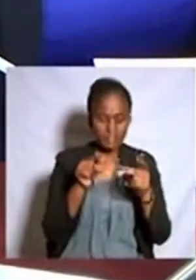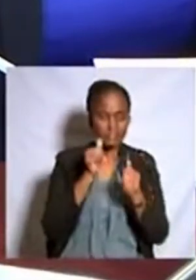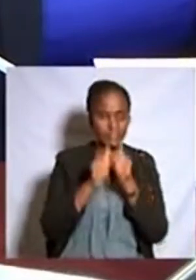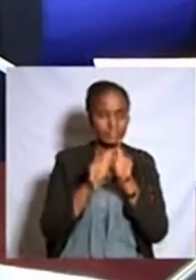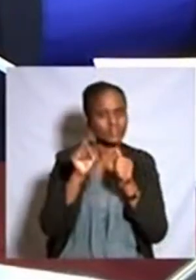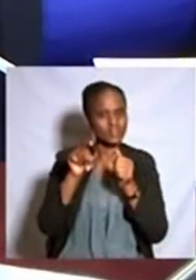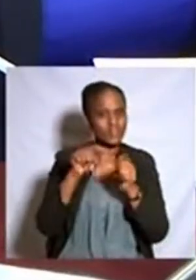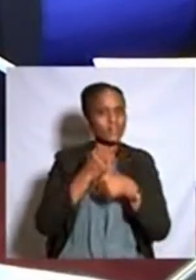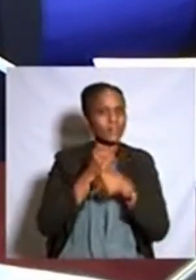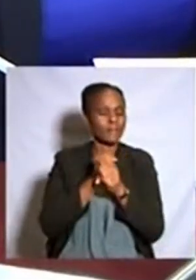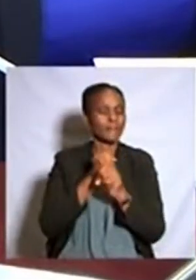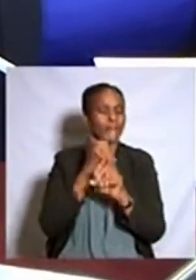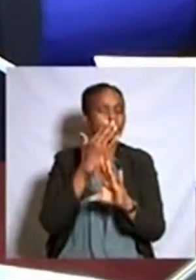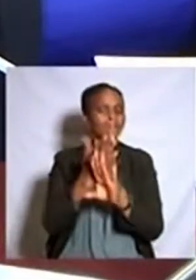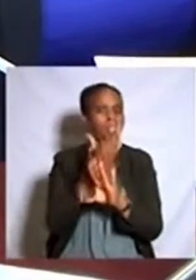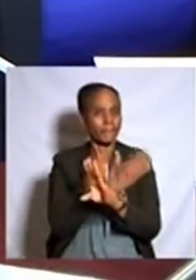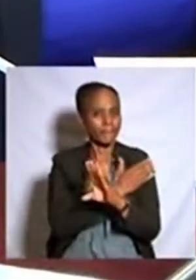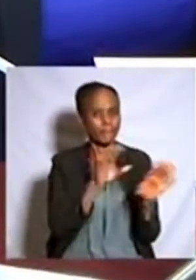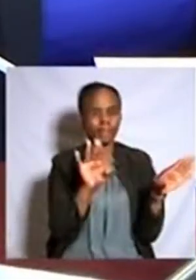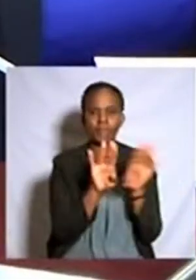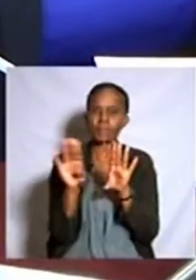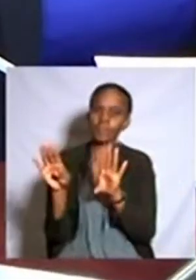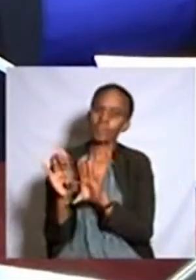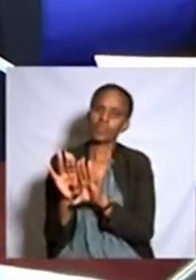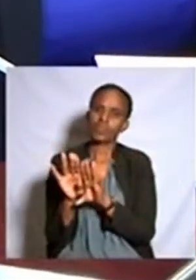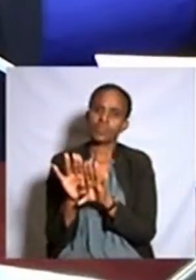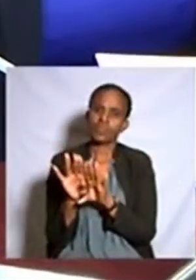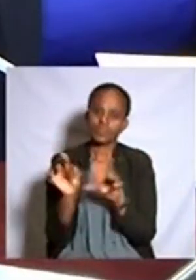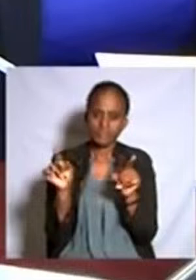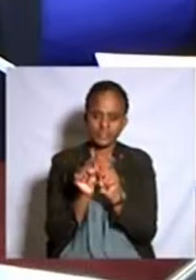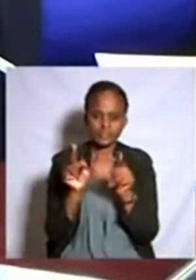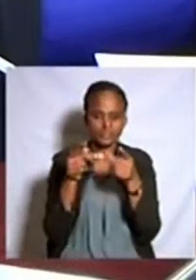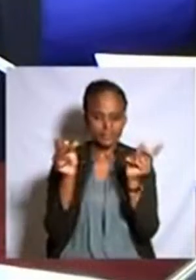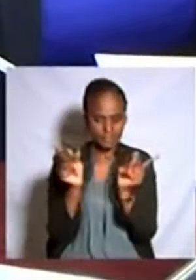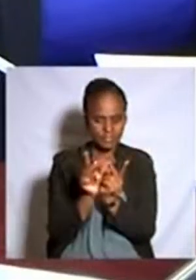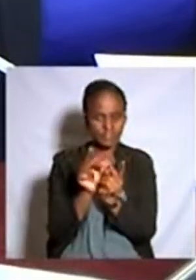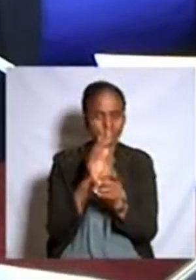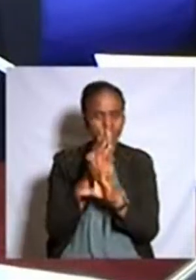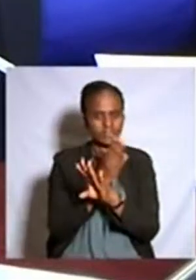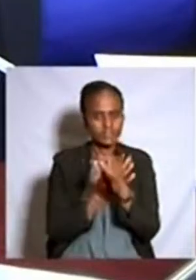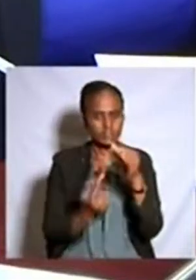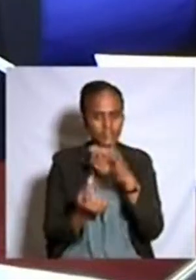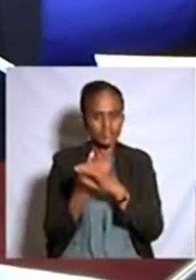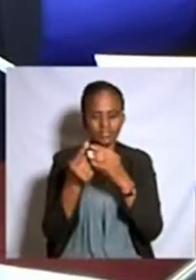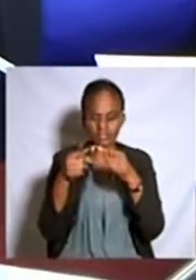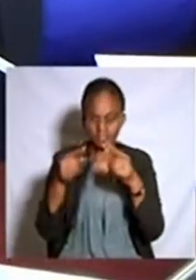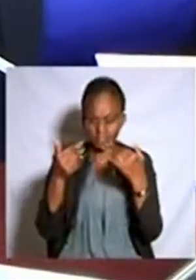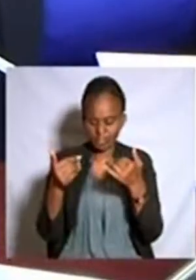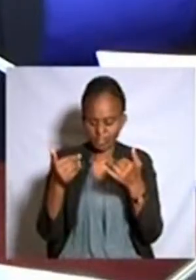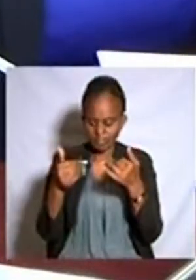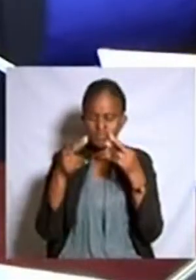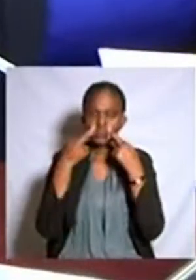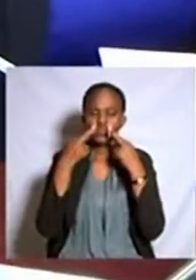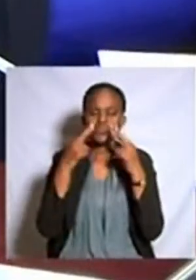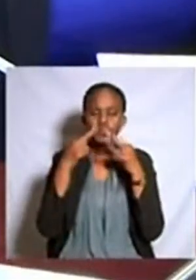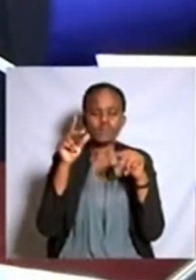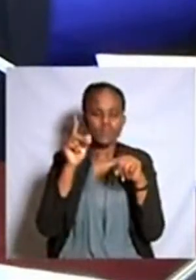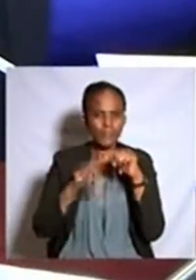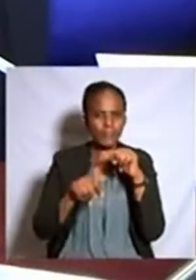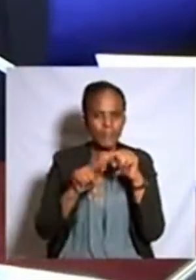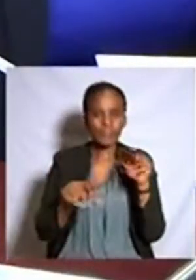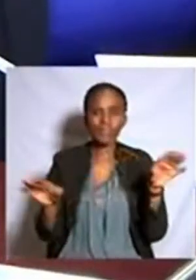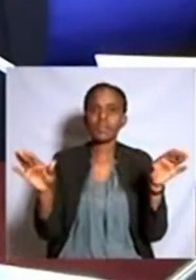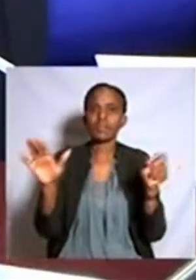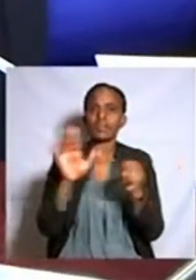met before foreclosure and repossession occurs. The ultimate result may not be a